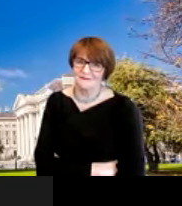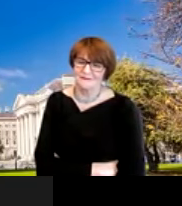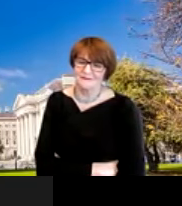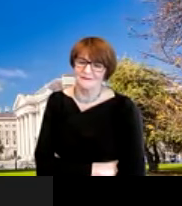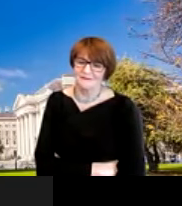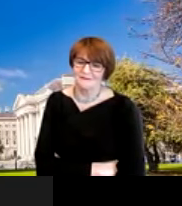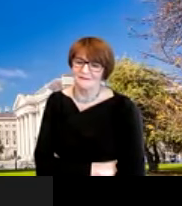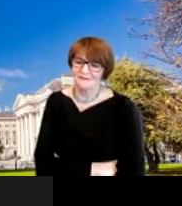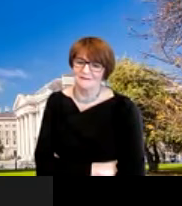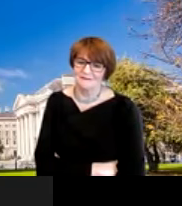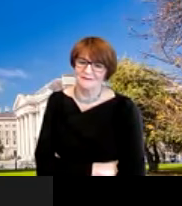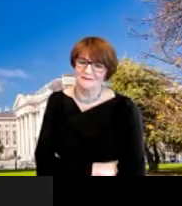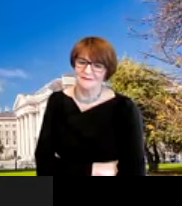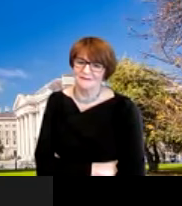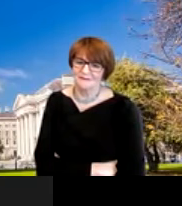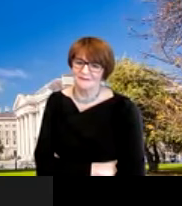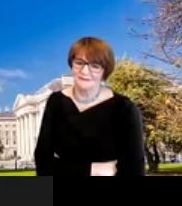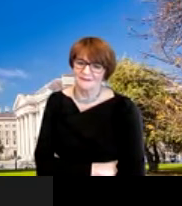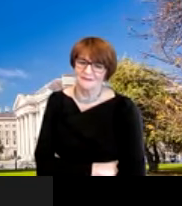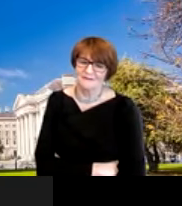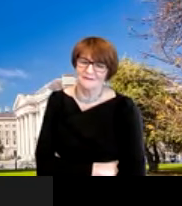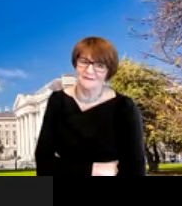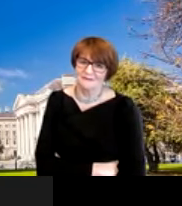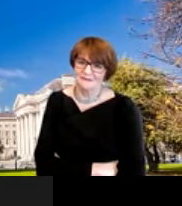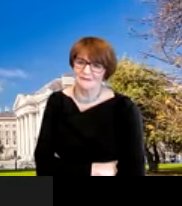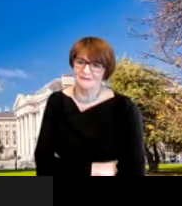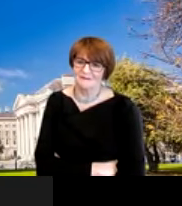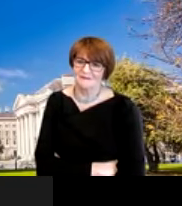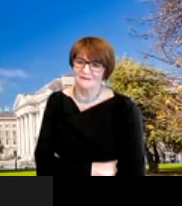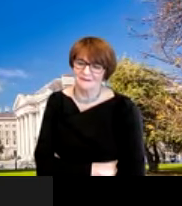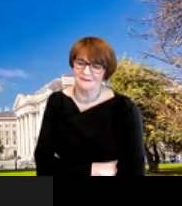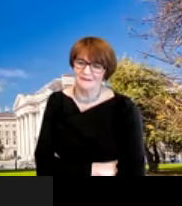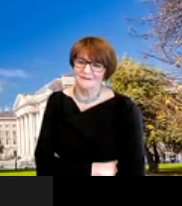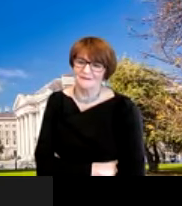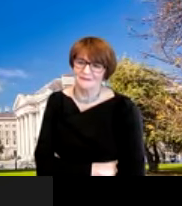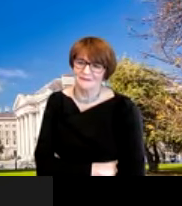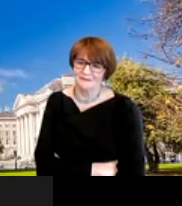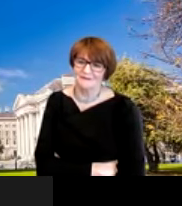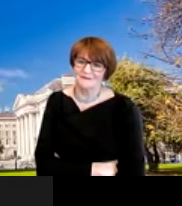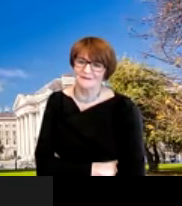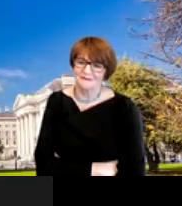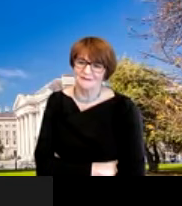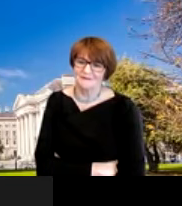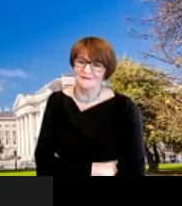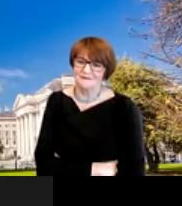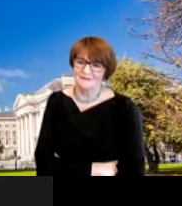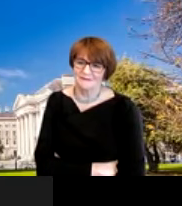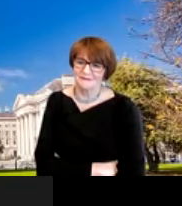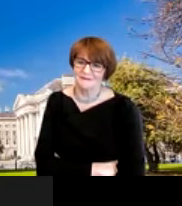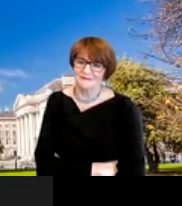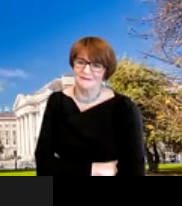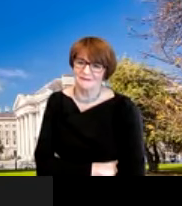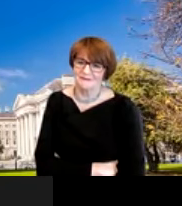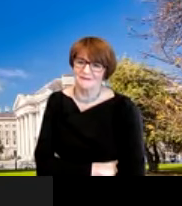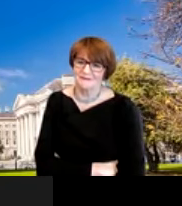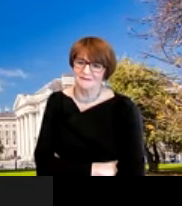varies because states are so different, and because of the politics, frankly, of the United States at this point, and where COVID has fallen within